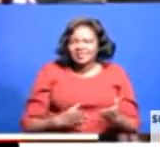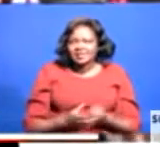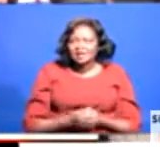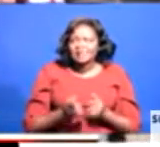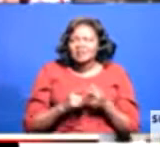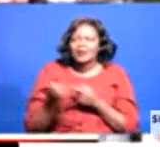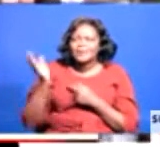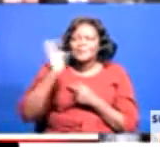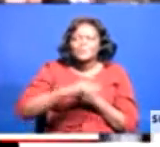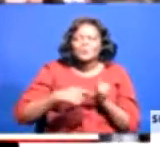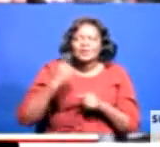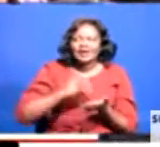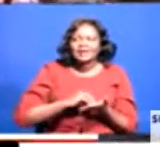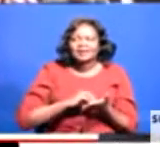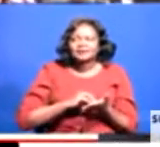comeback.